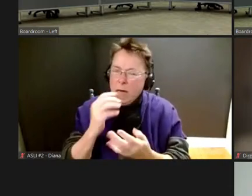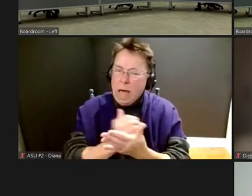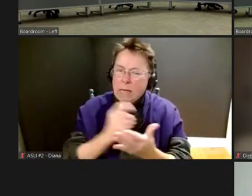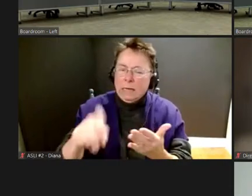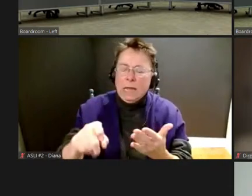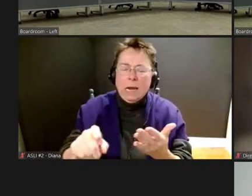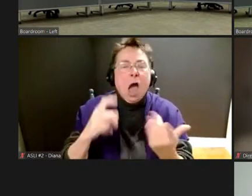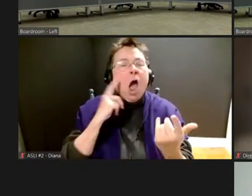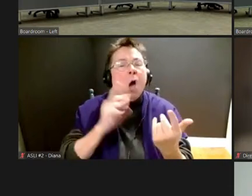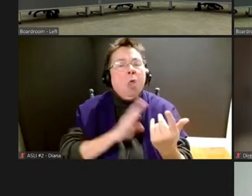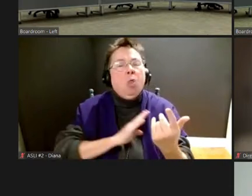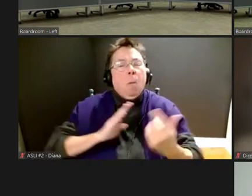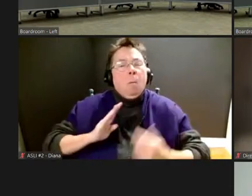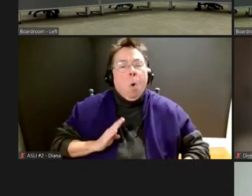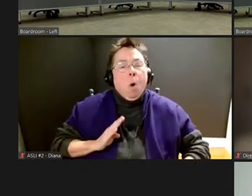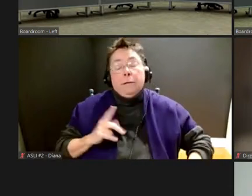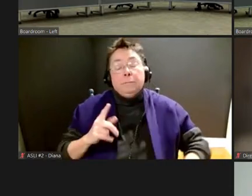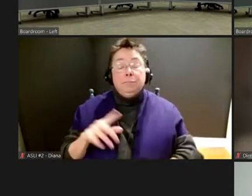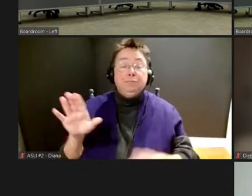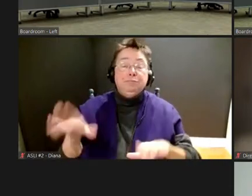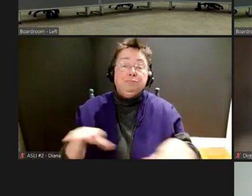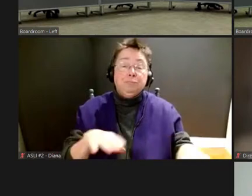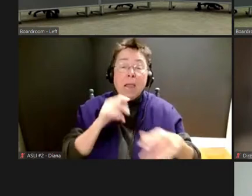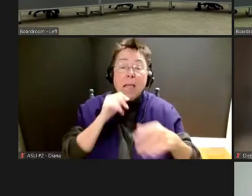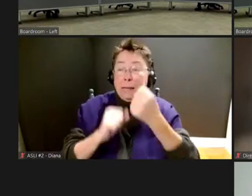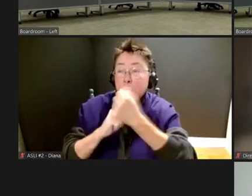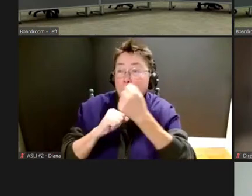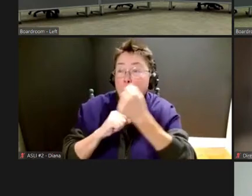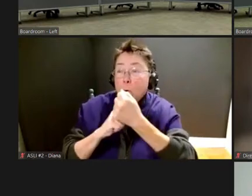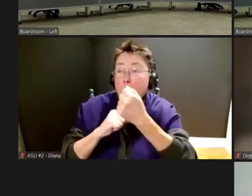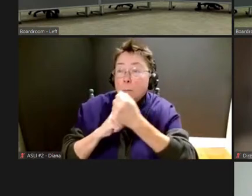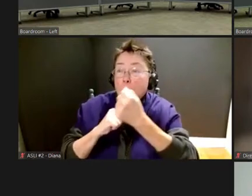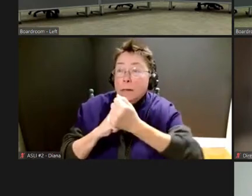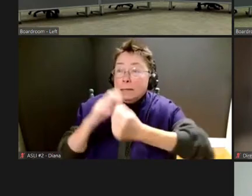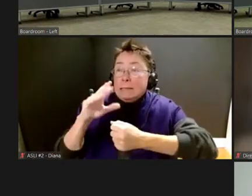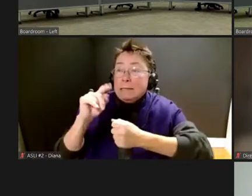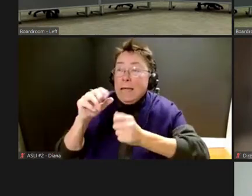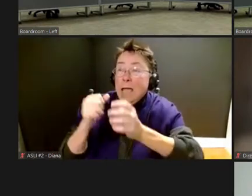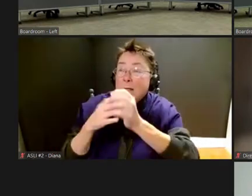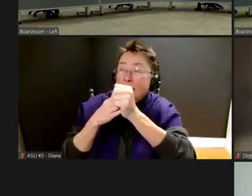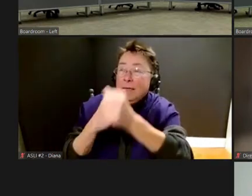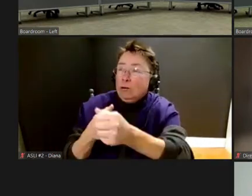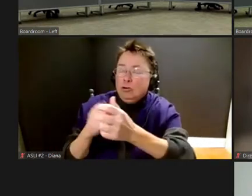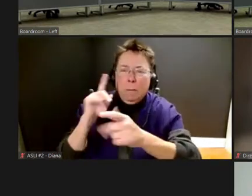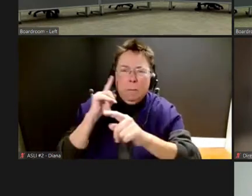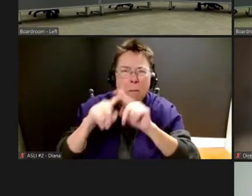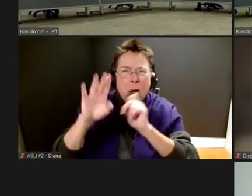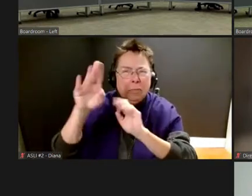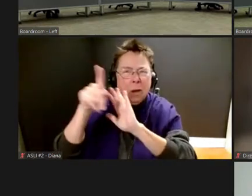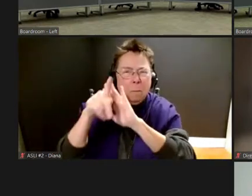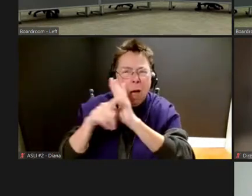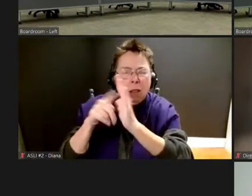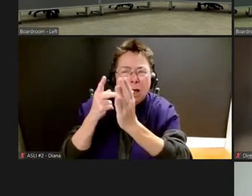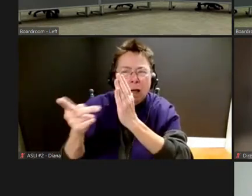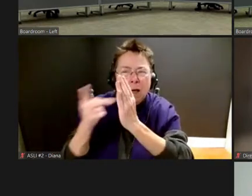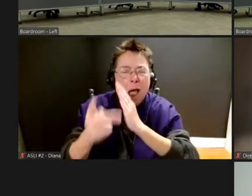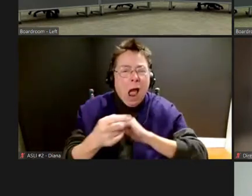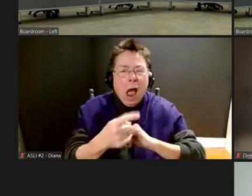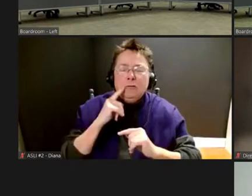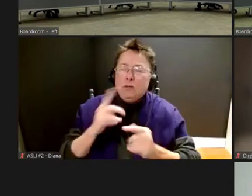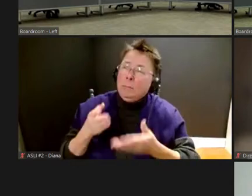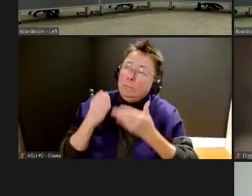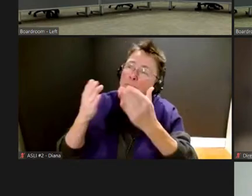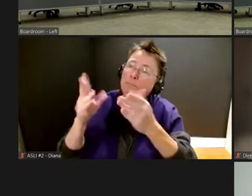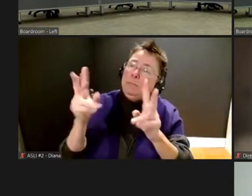and unequivocally supports leadership, CTA leadership's failed policies. I see a board that always praises President Carter, calls him a,